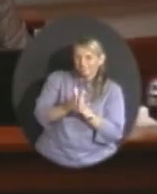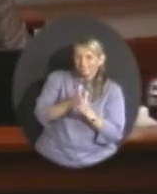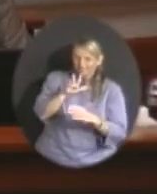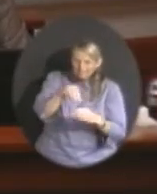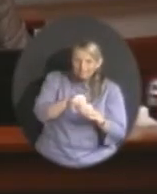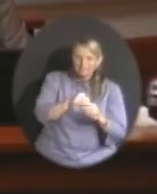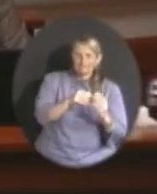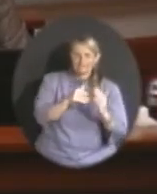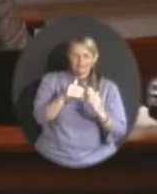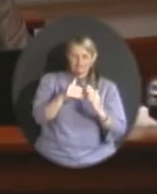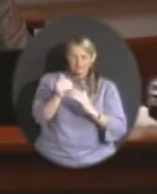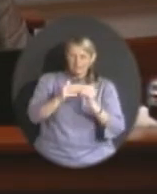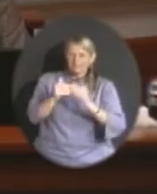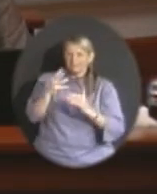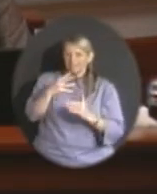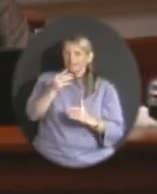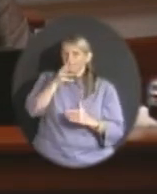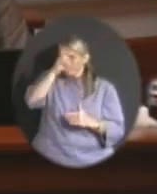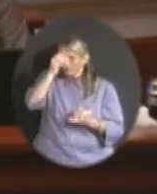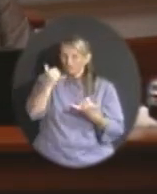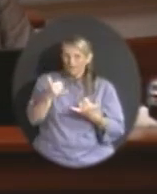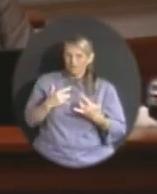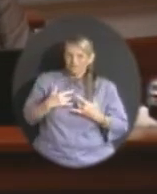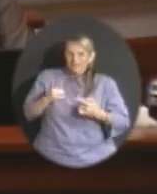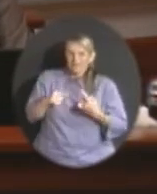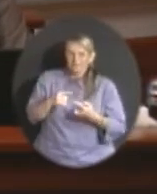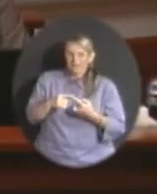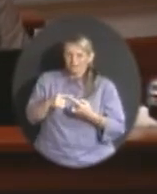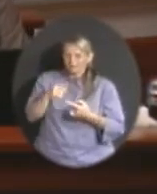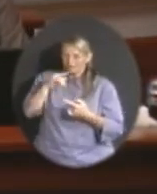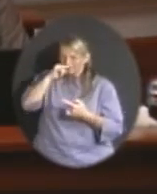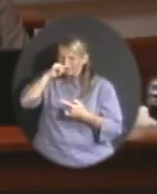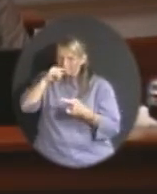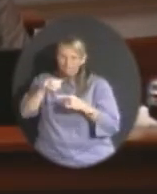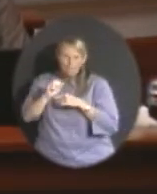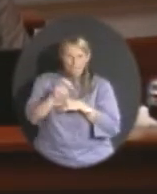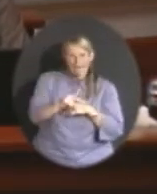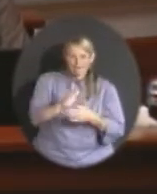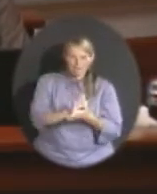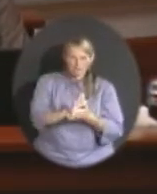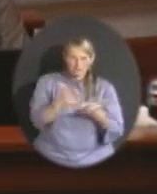at home, I think, as parents get excited about maybe sending their kids back to us as well.